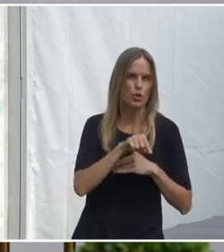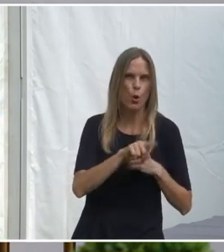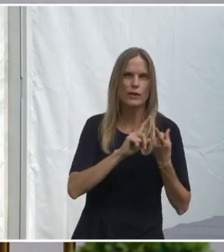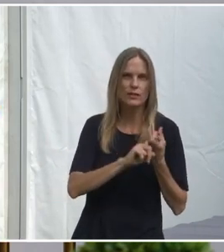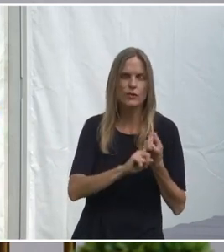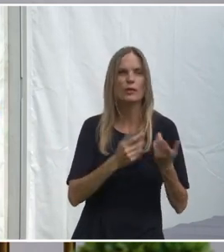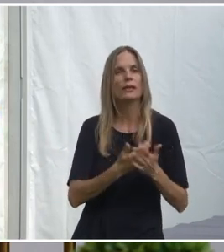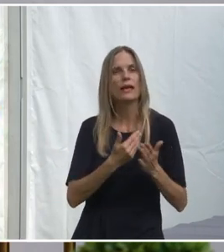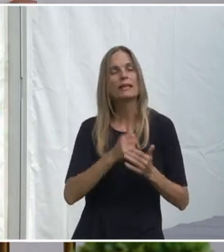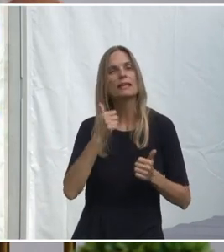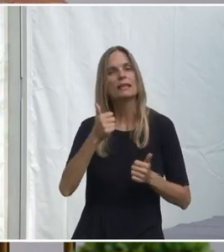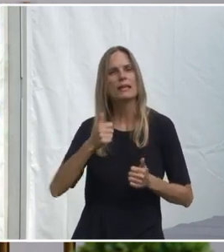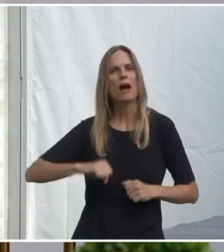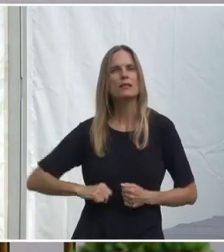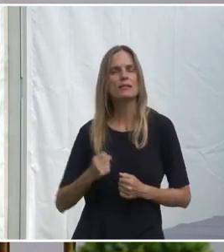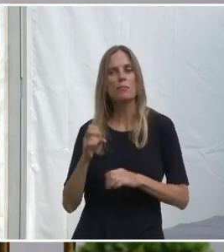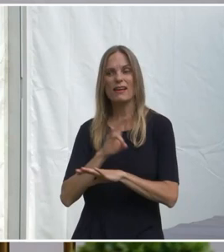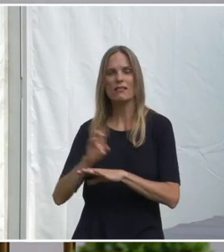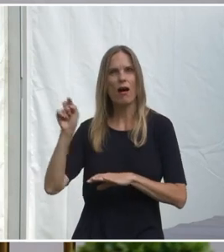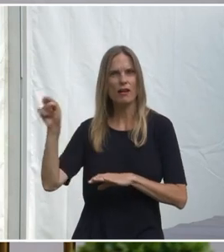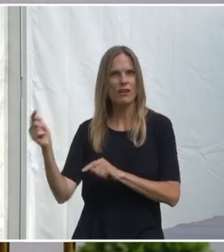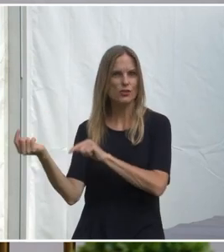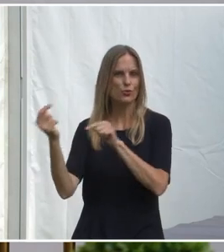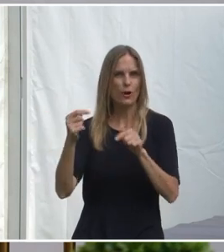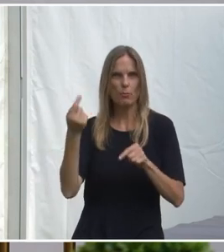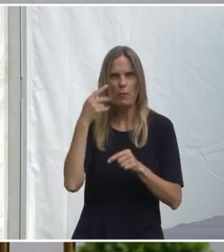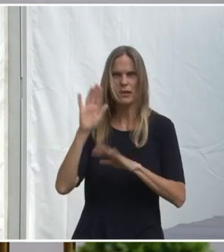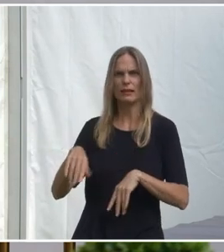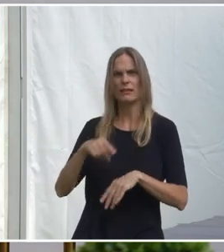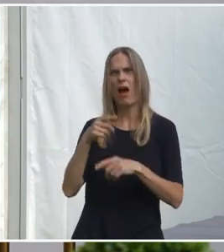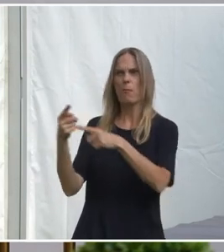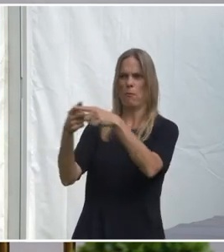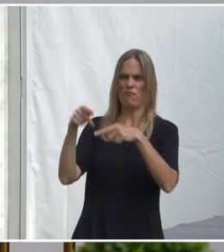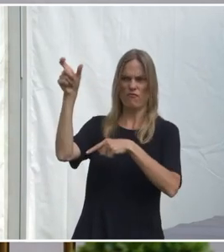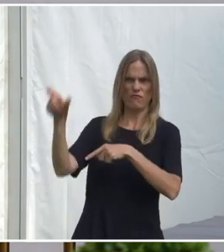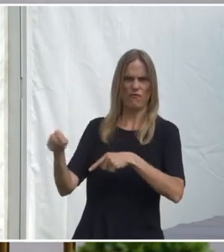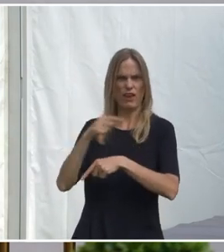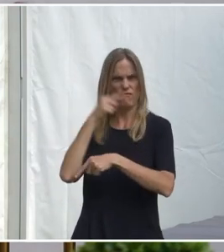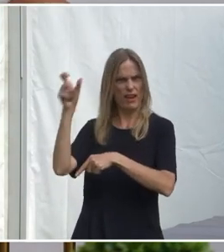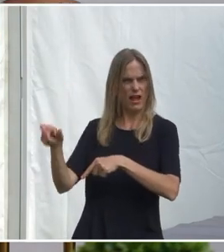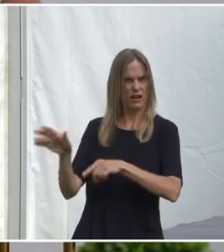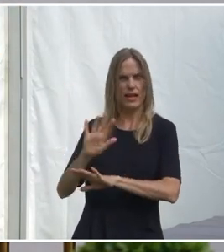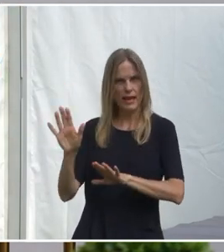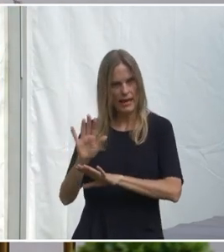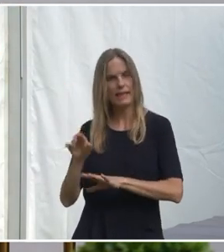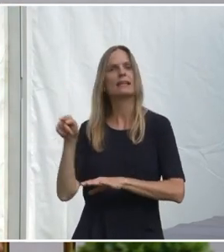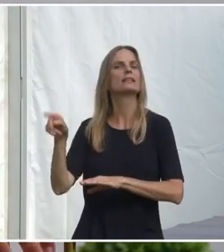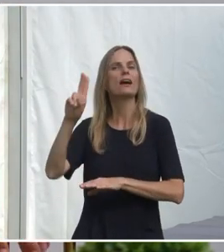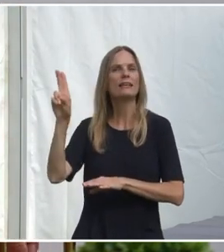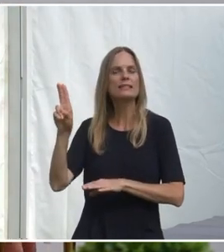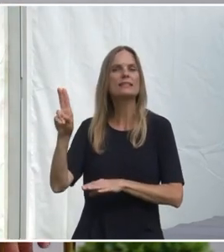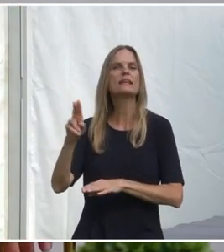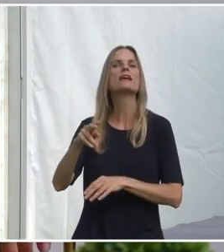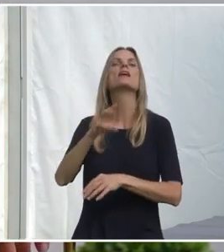I am Russian or Belarusian or Ukraine or Estonian. I'm a person who comes from Narva. And sometimes